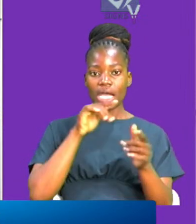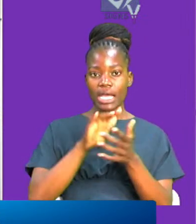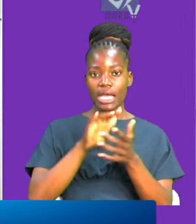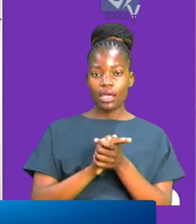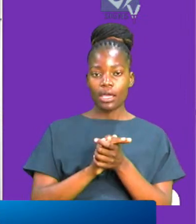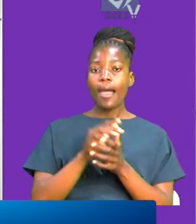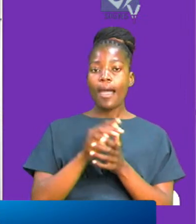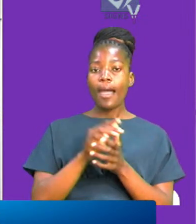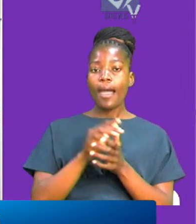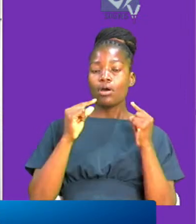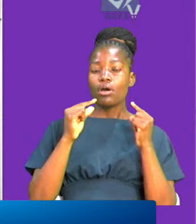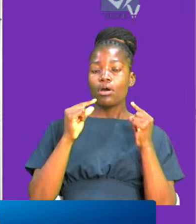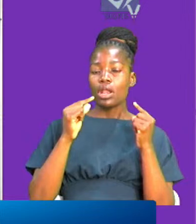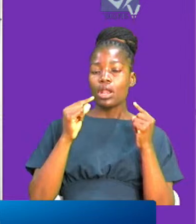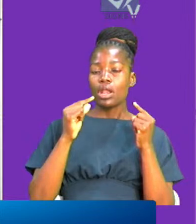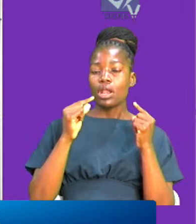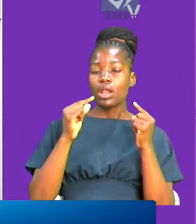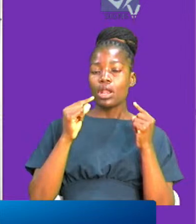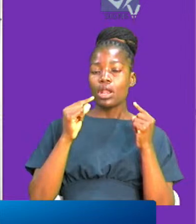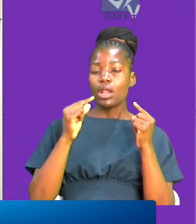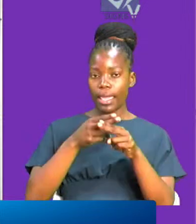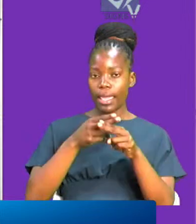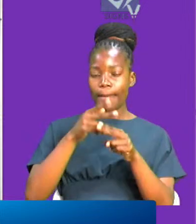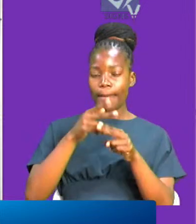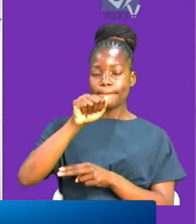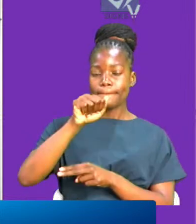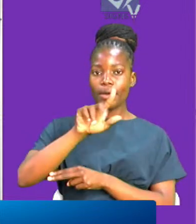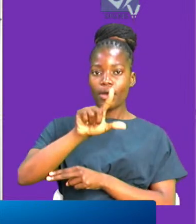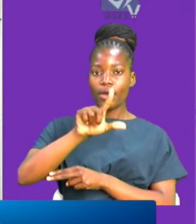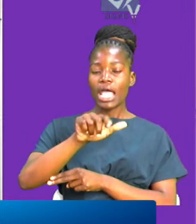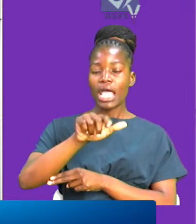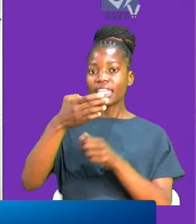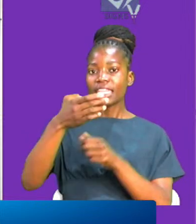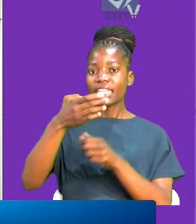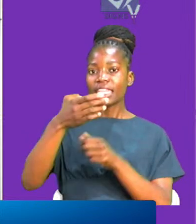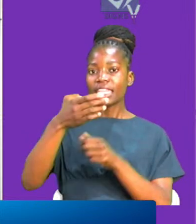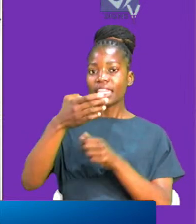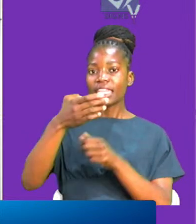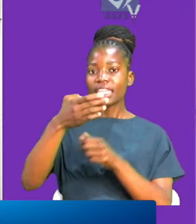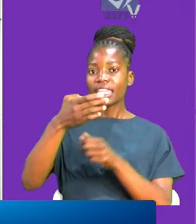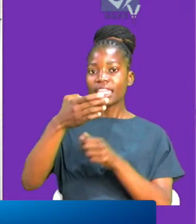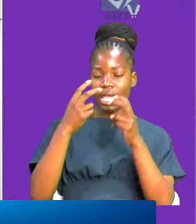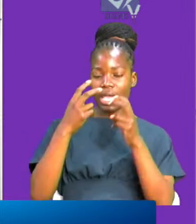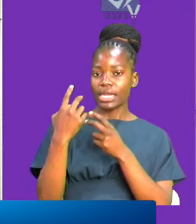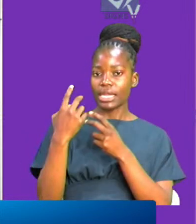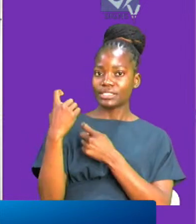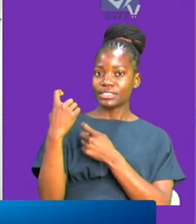Paul Mackenzie, alongside 94 other suspects, are expected to face murder charges on Wednesday in